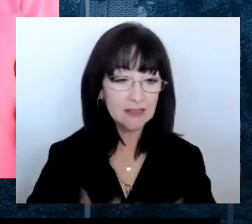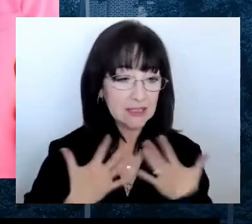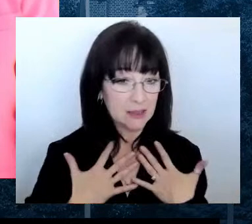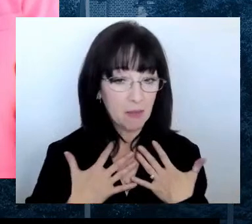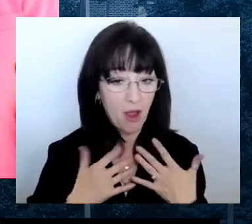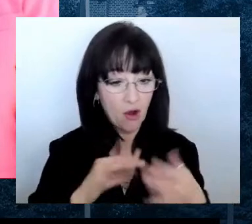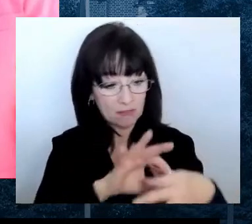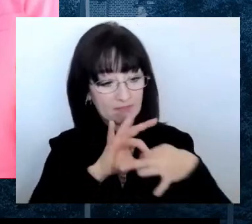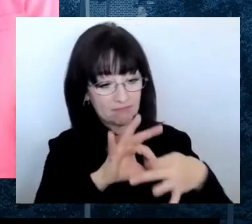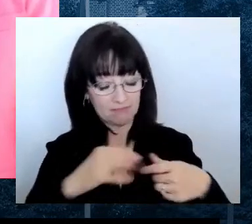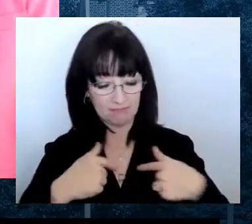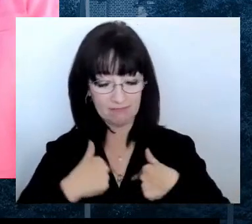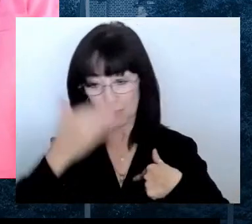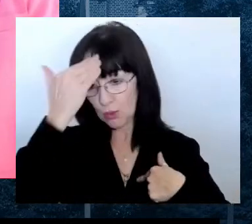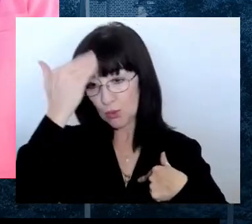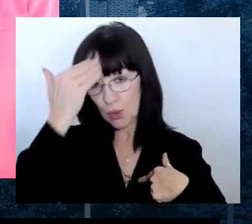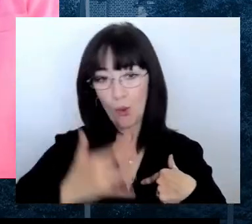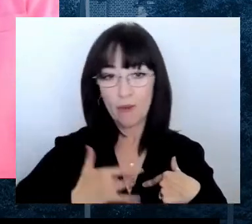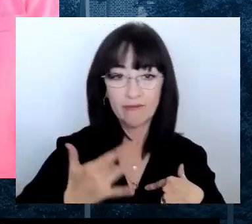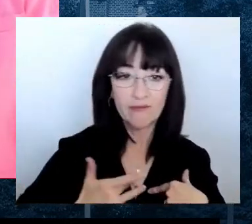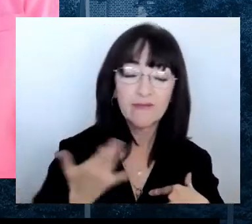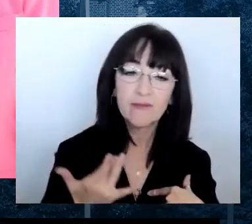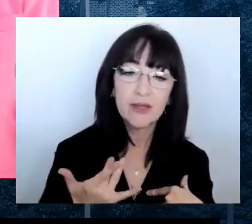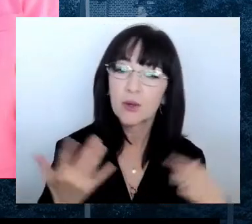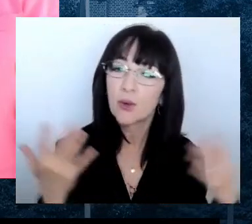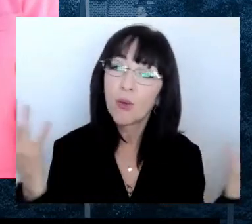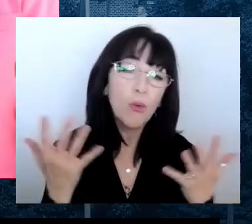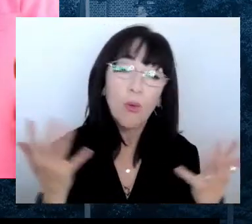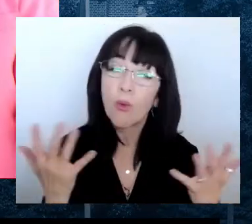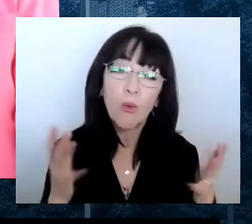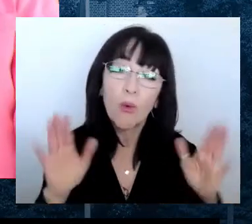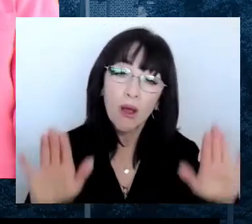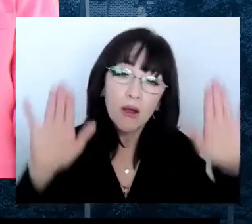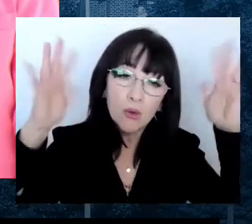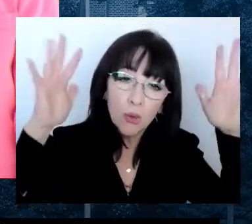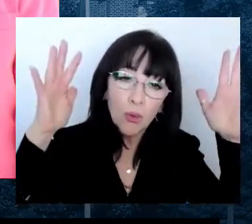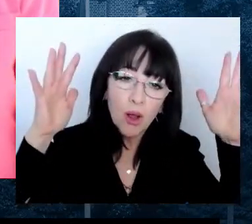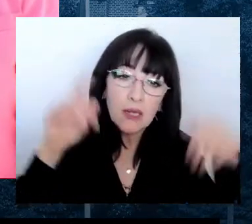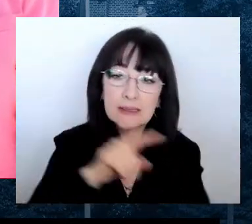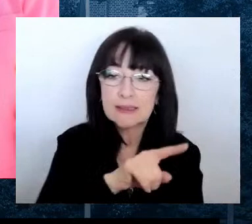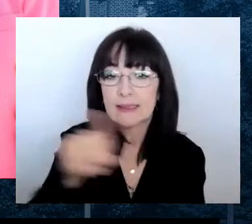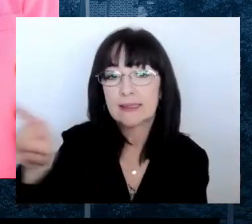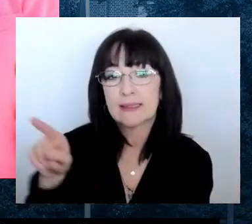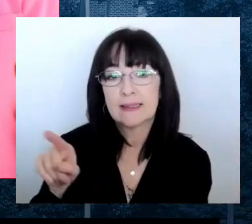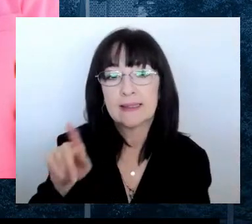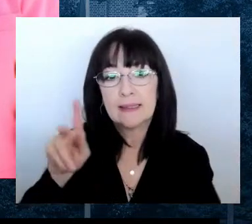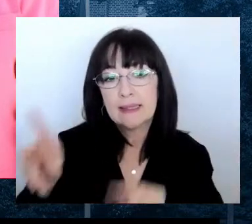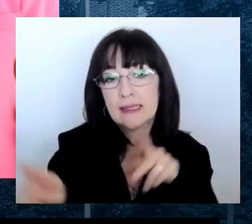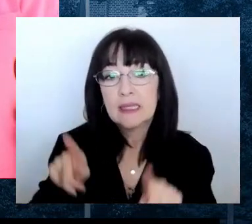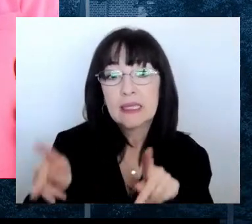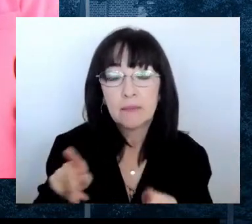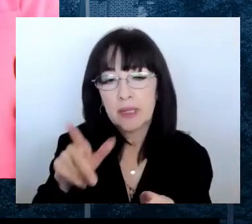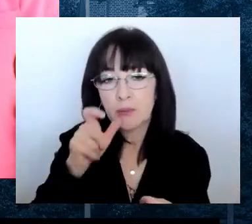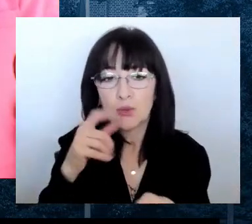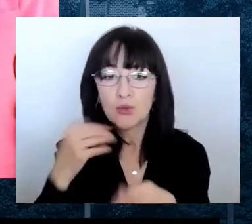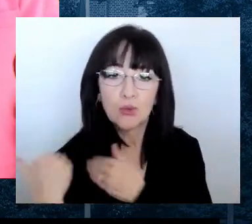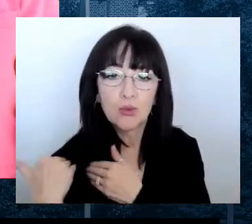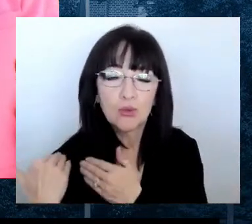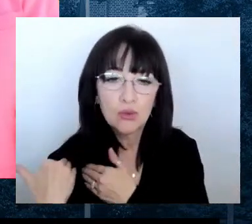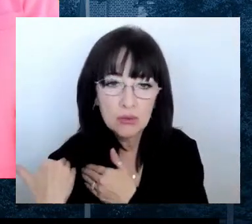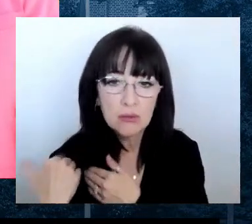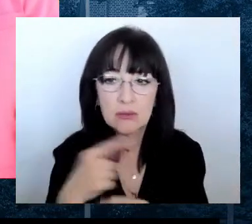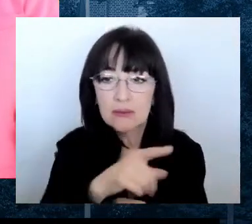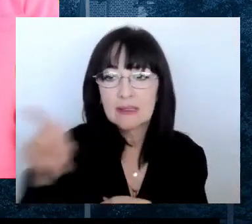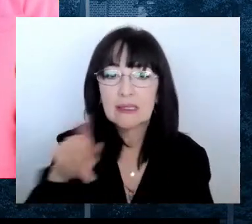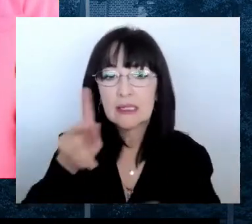is, but what makes it so sweet is that the people who shouldered the burdens of an unfair status quo,